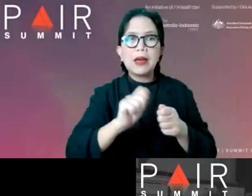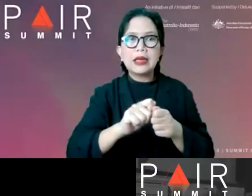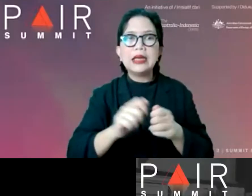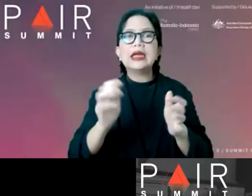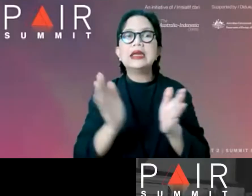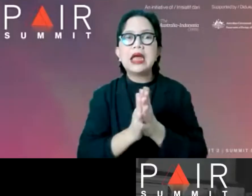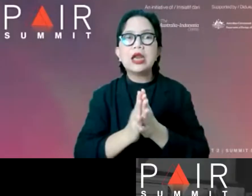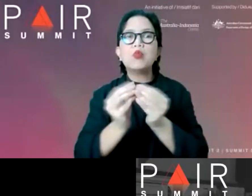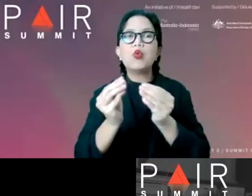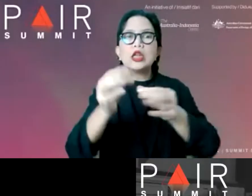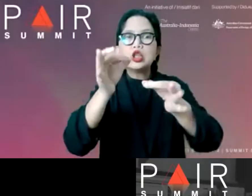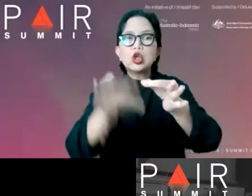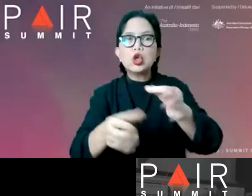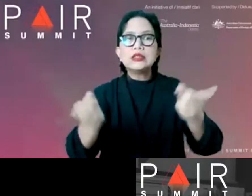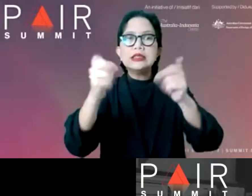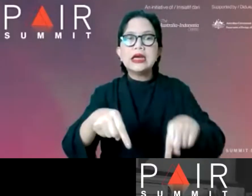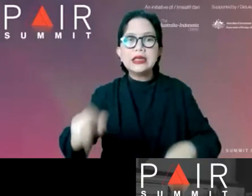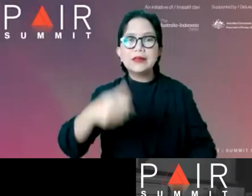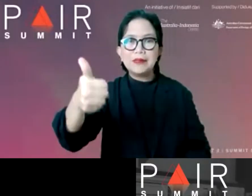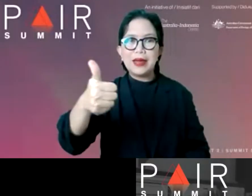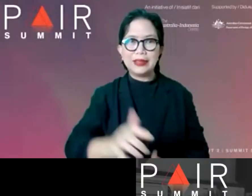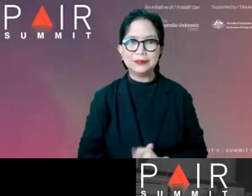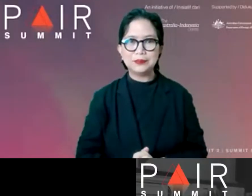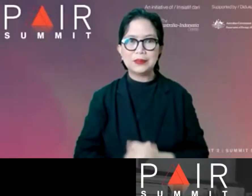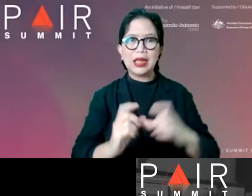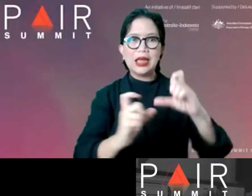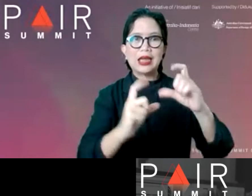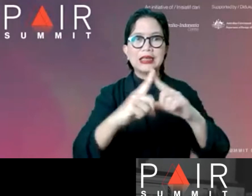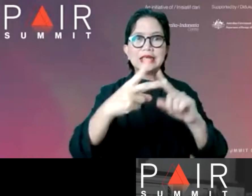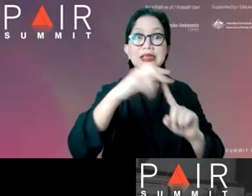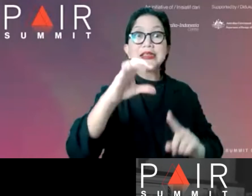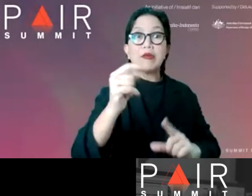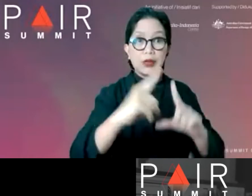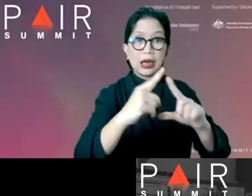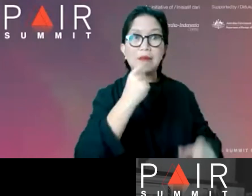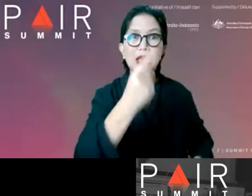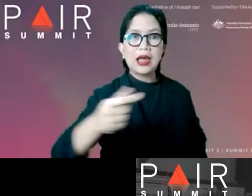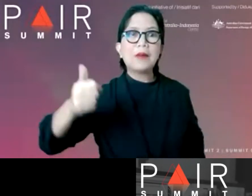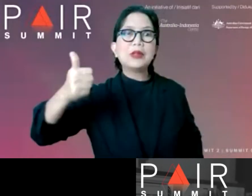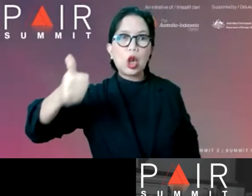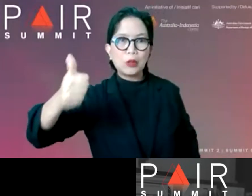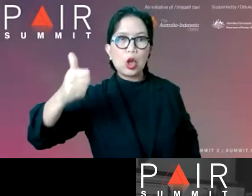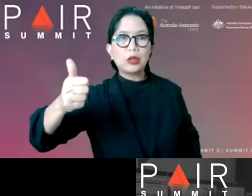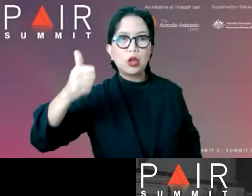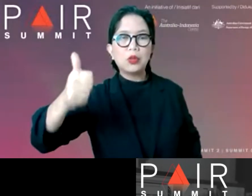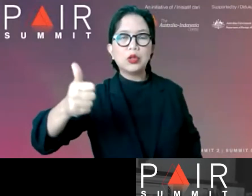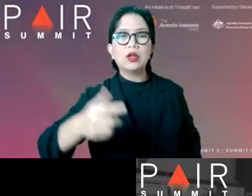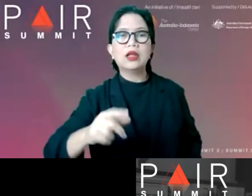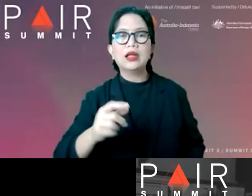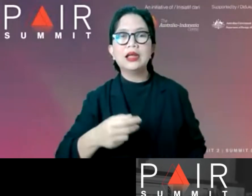Yeah, that's very true, because when we observe in the early stage of our project,